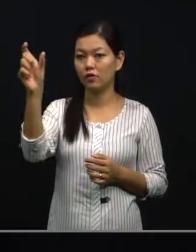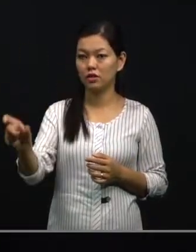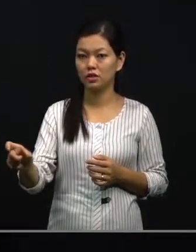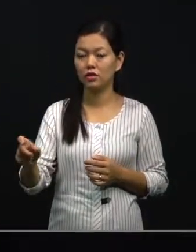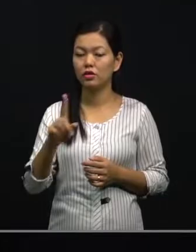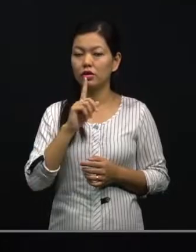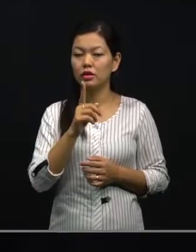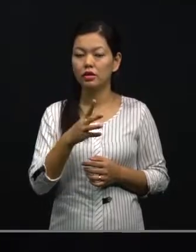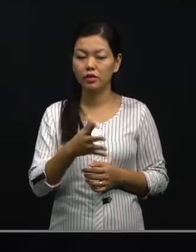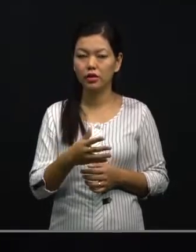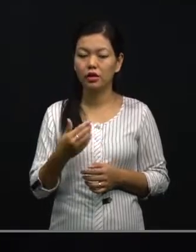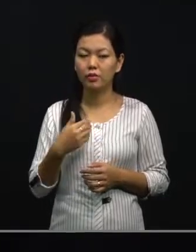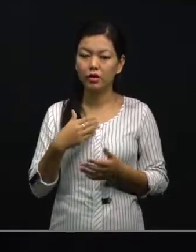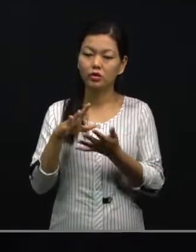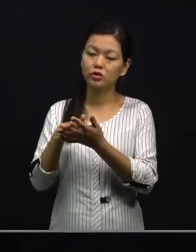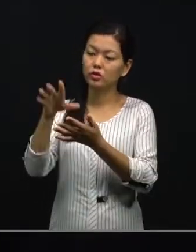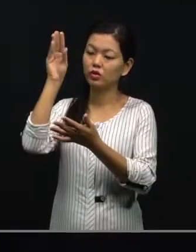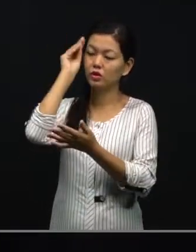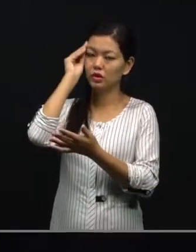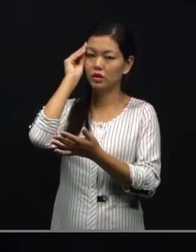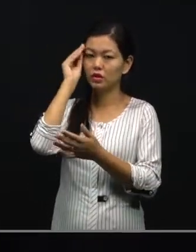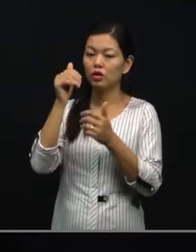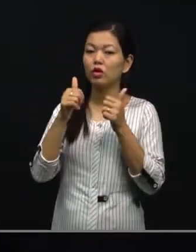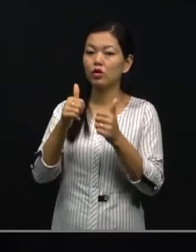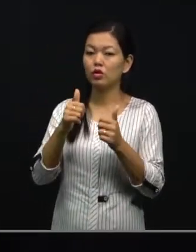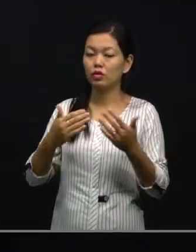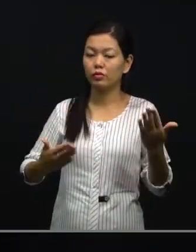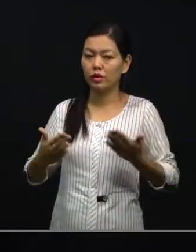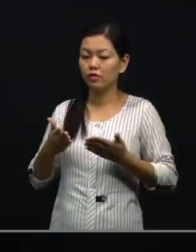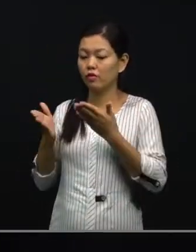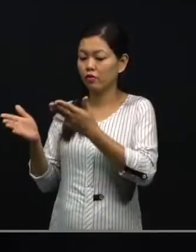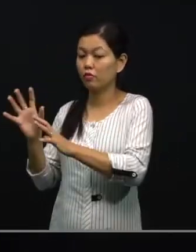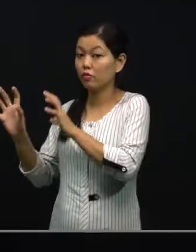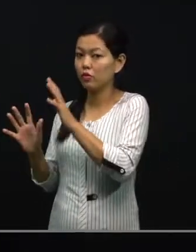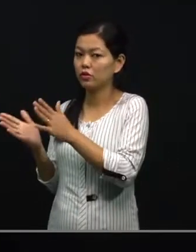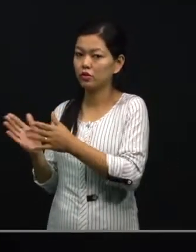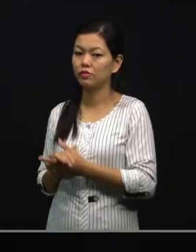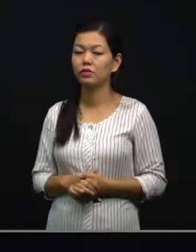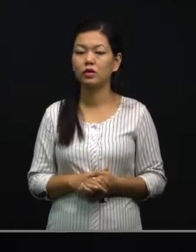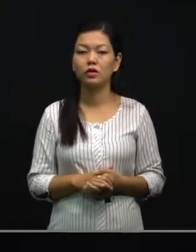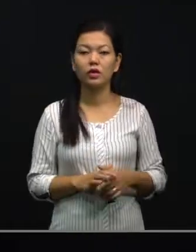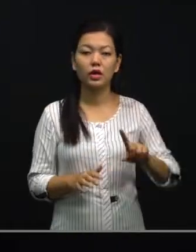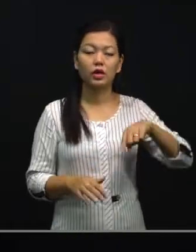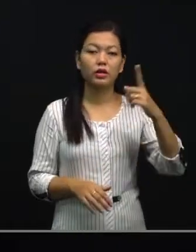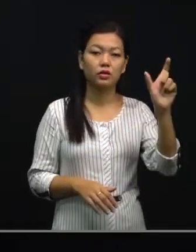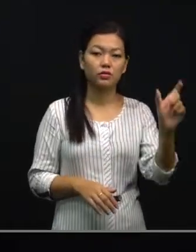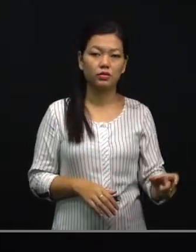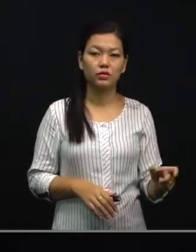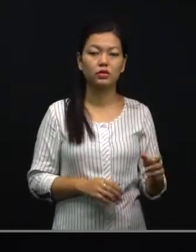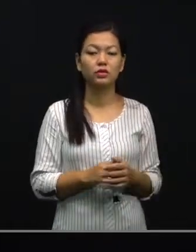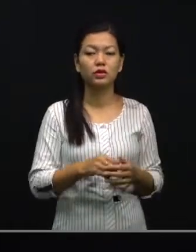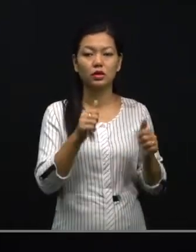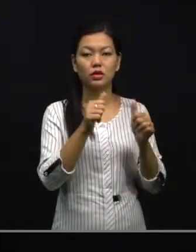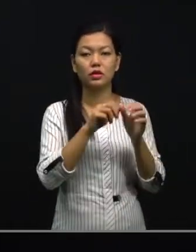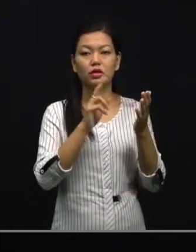who brought out all those elements in the novel. Now, another character is Mrs. Umney, who is an elderly